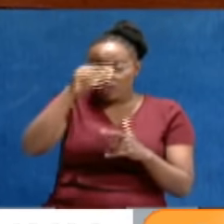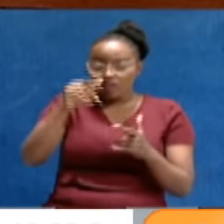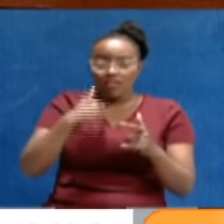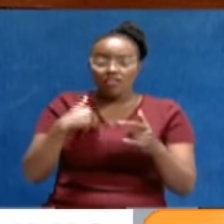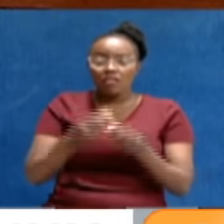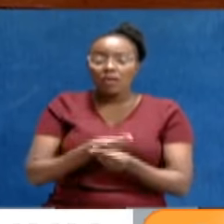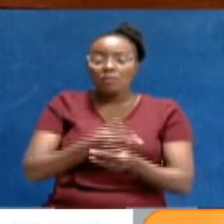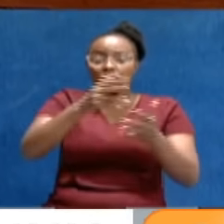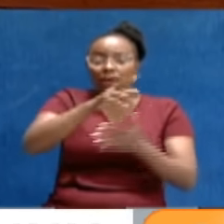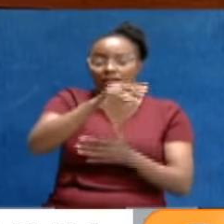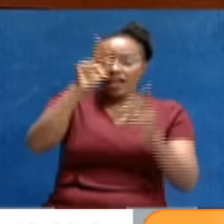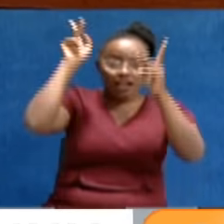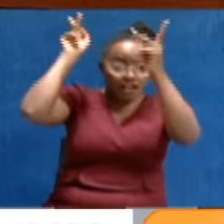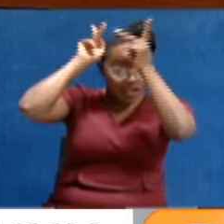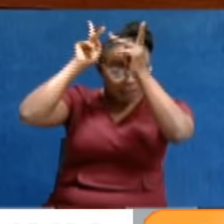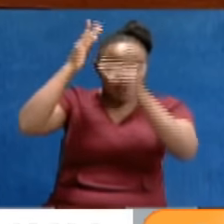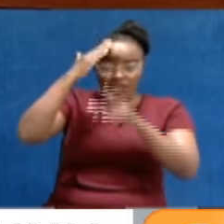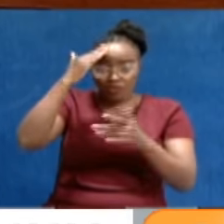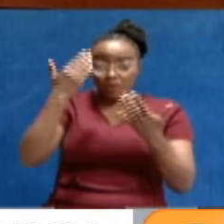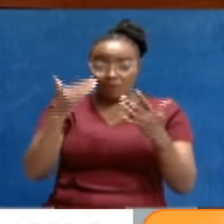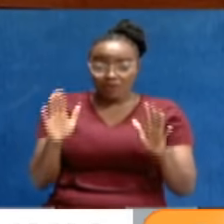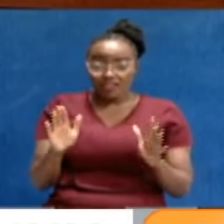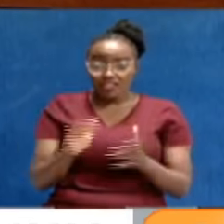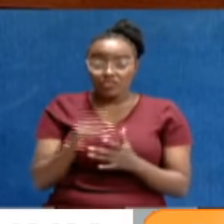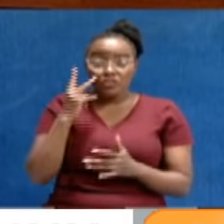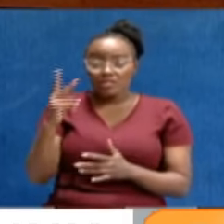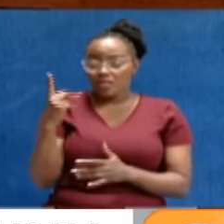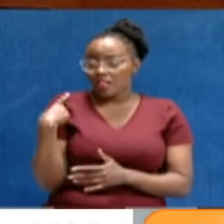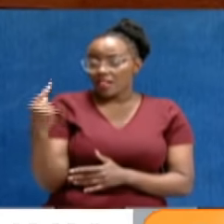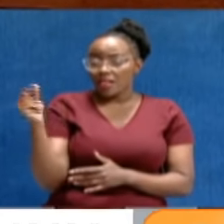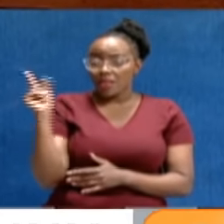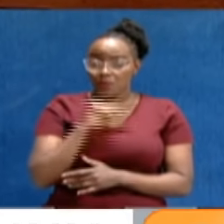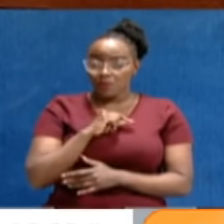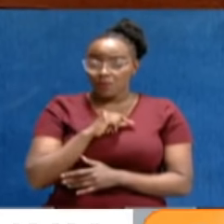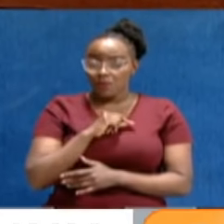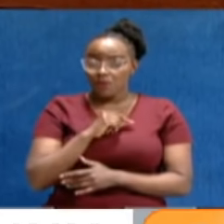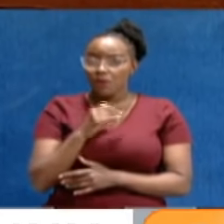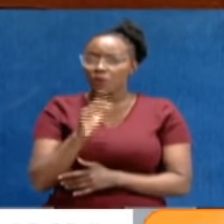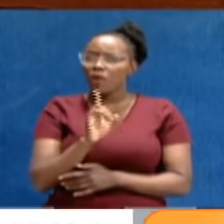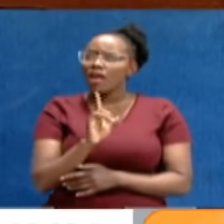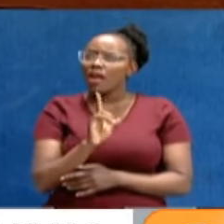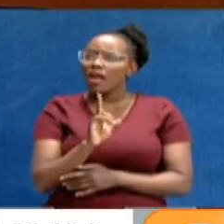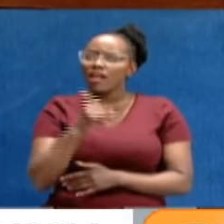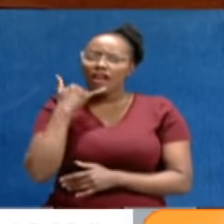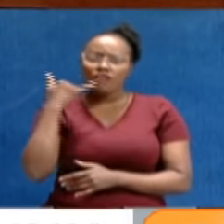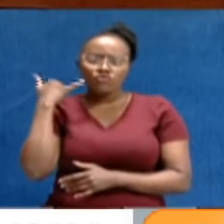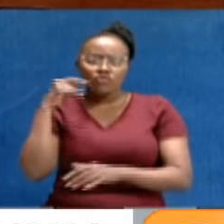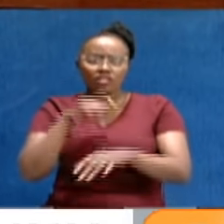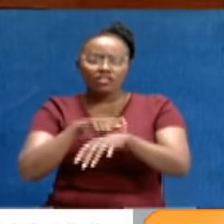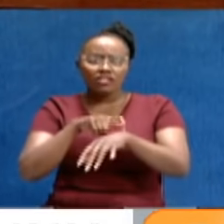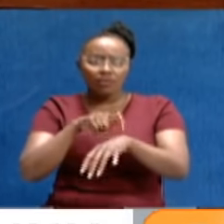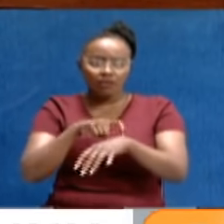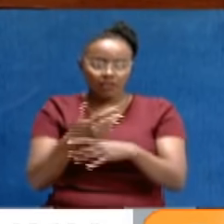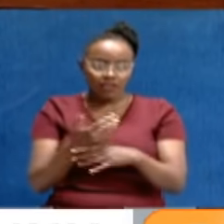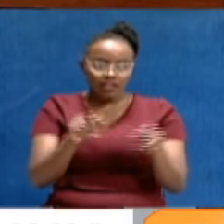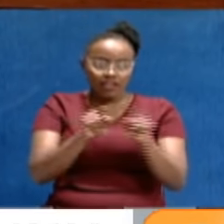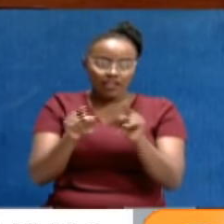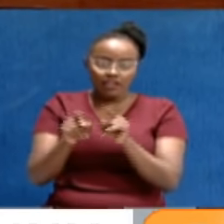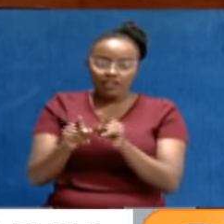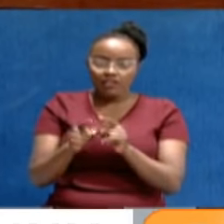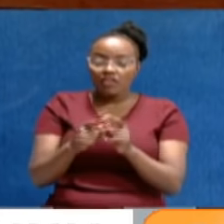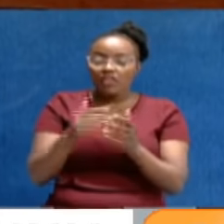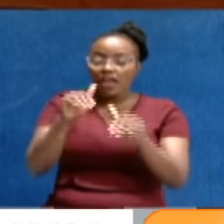released. Kakamega, remember? You saw the other day in Nakuru when we were doing the